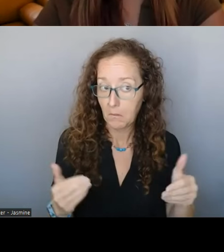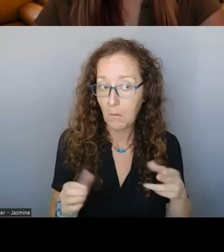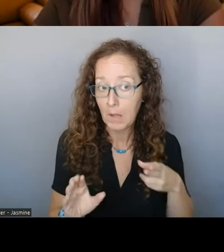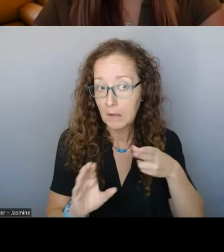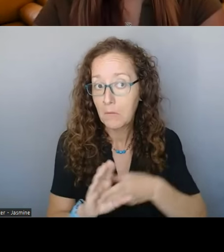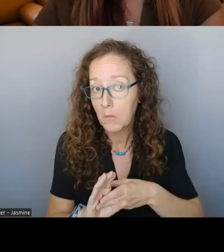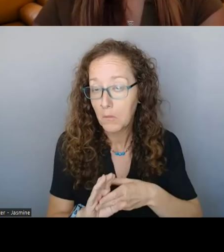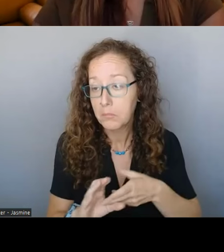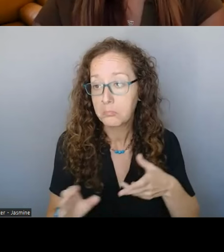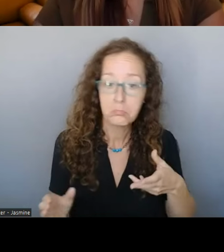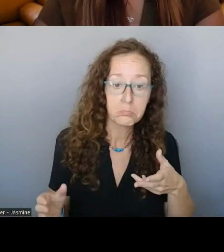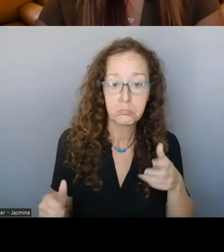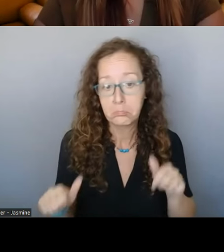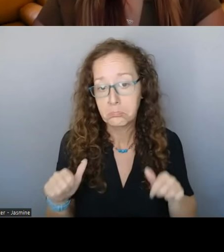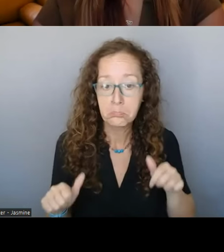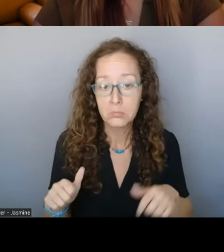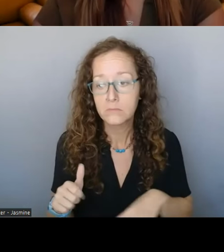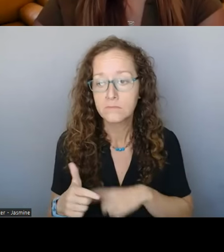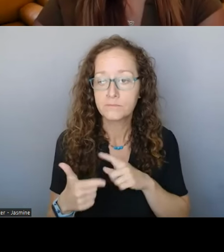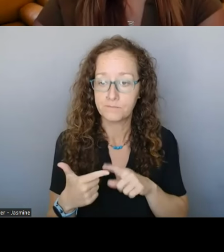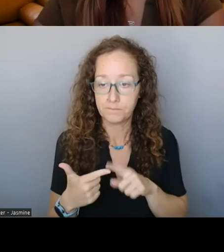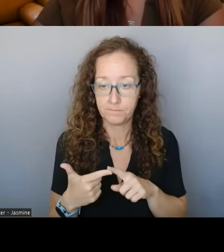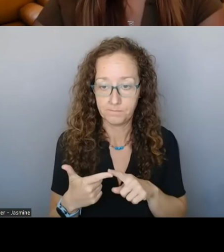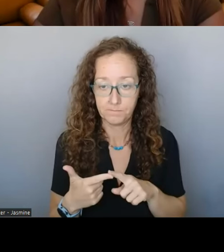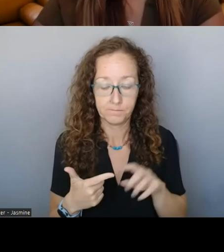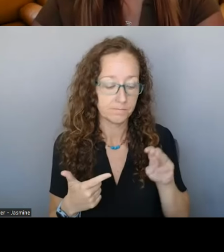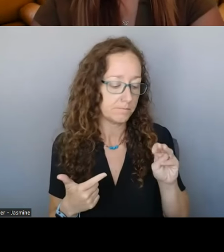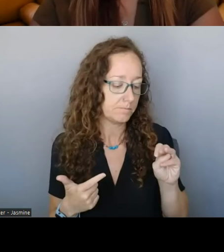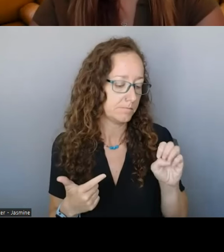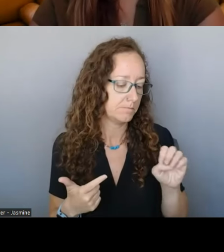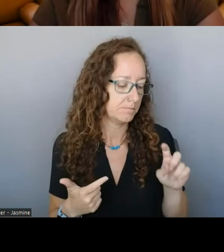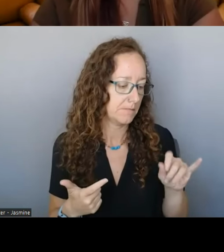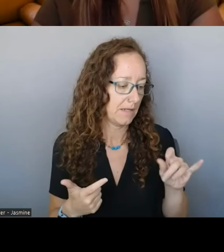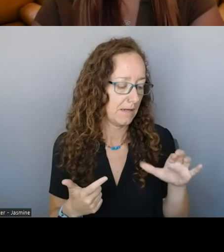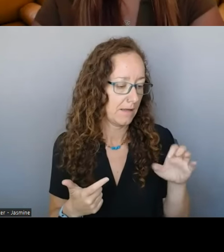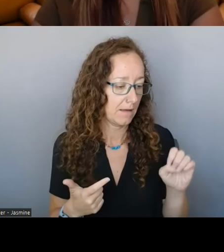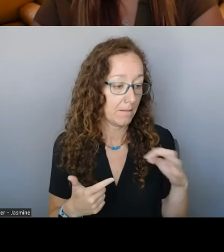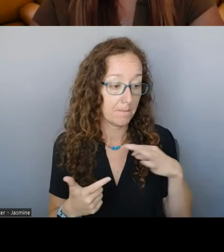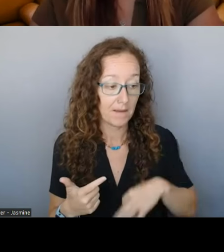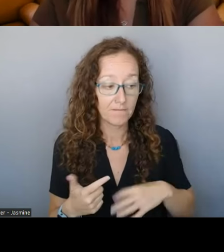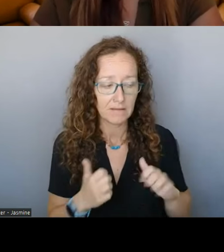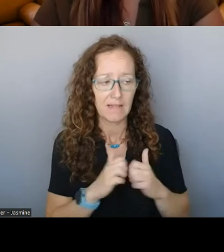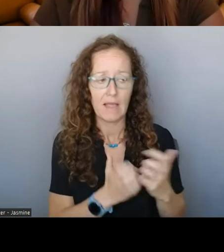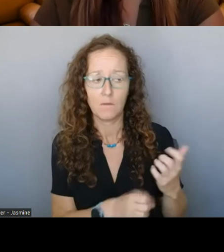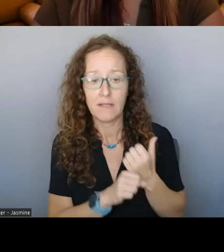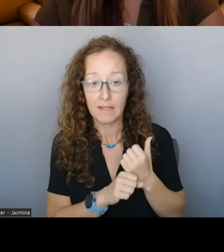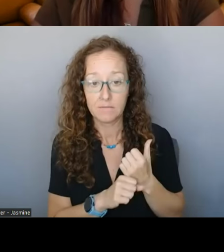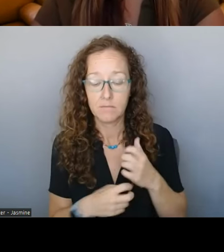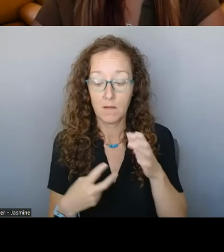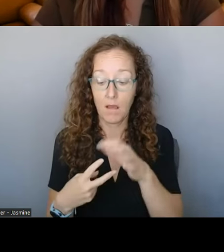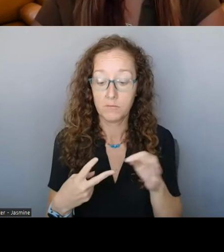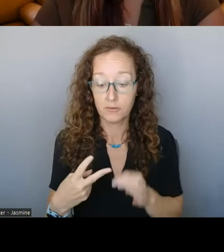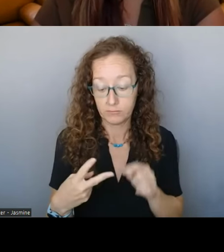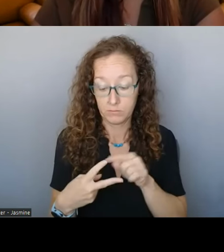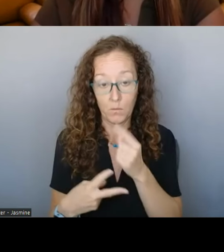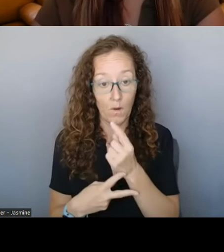eligible? How are you going to get those Medicare benefits? Are you going to choose option 1? And if you choose option 1, do you